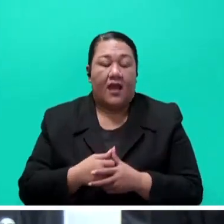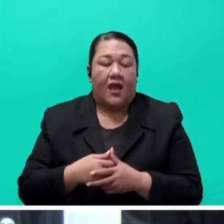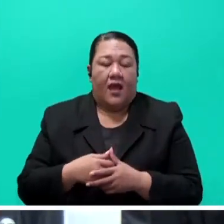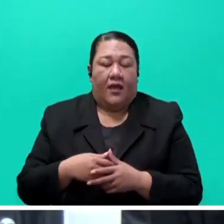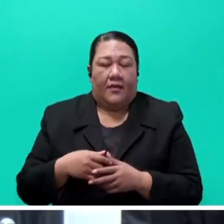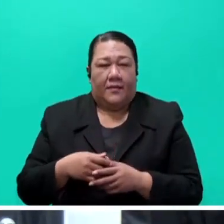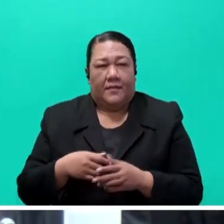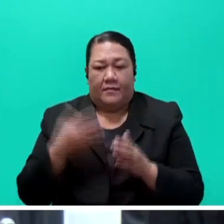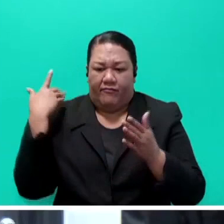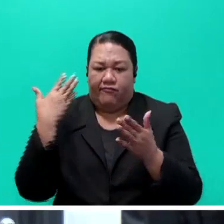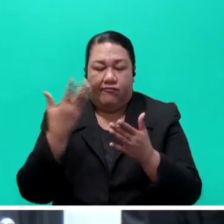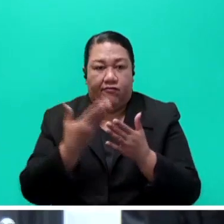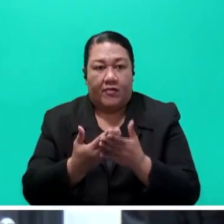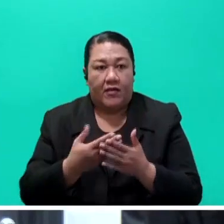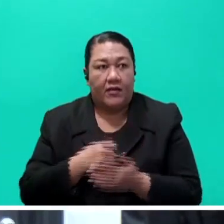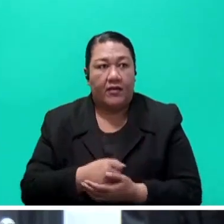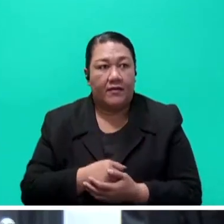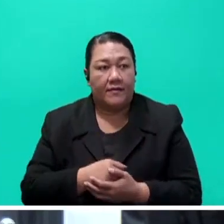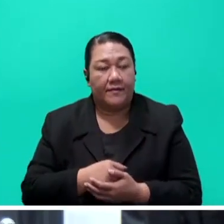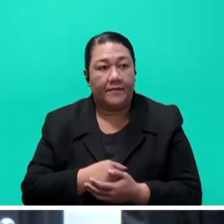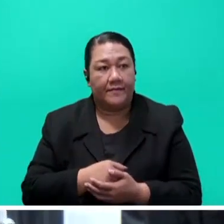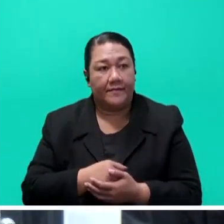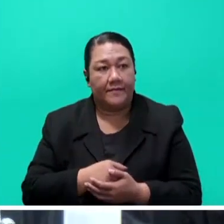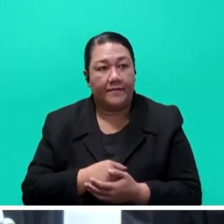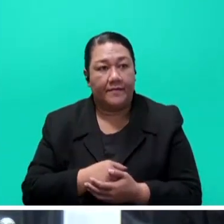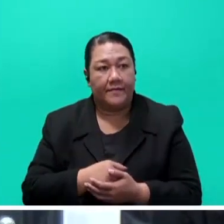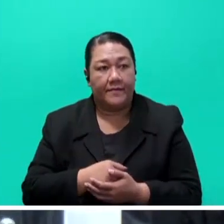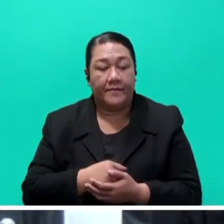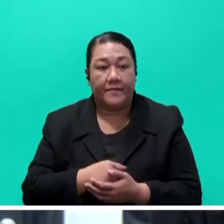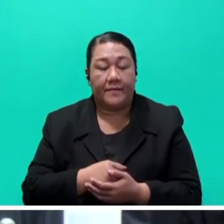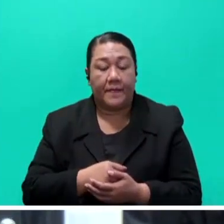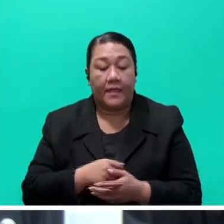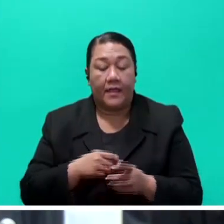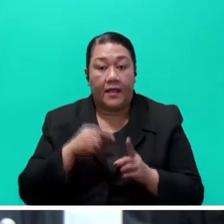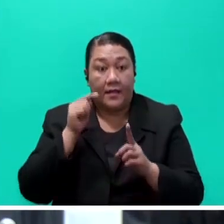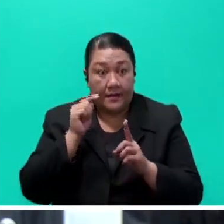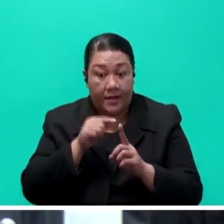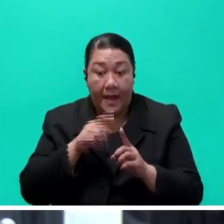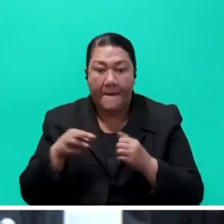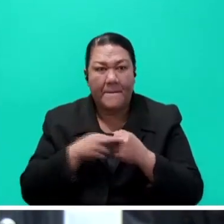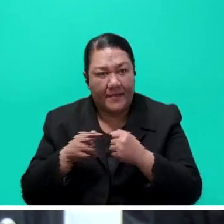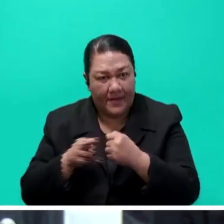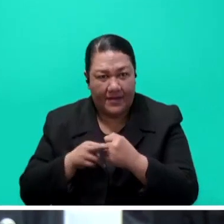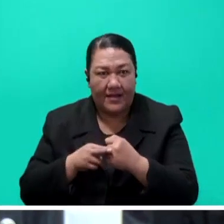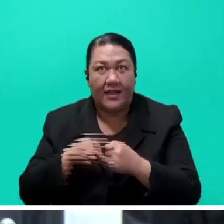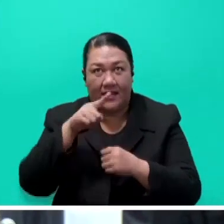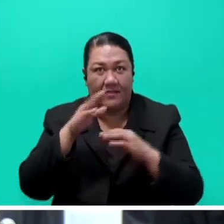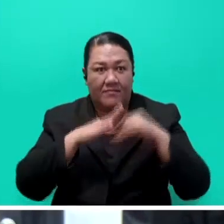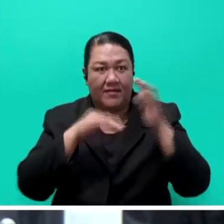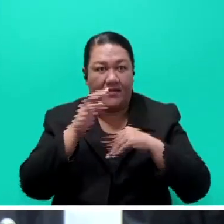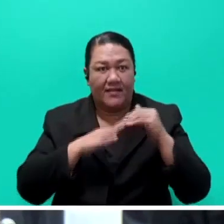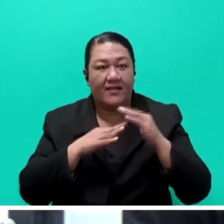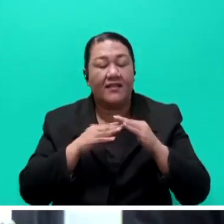icon did not have a comprehensive or preventative maintenance plan. All maintenance was more than a